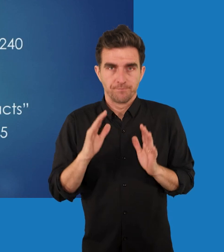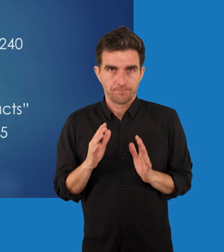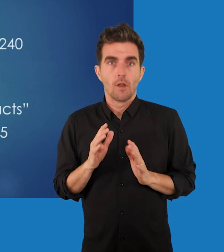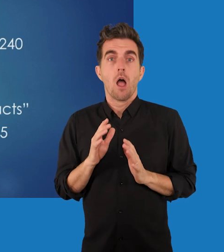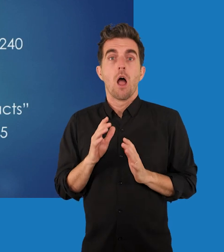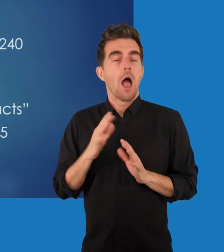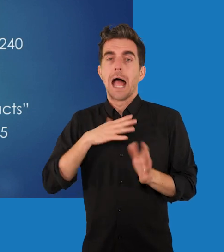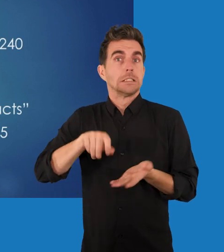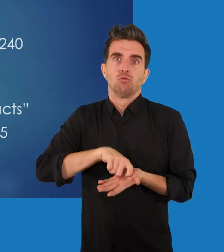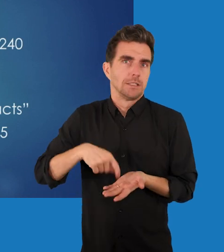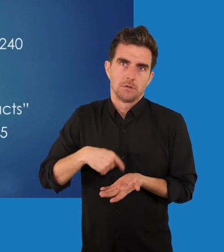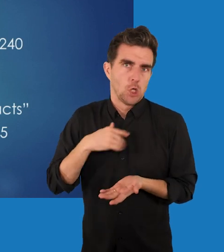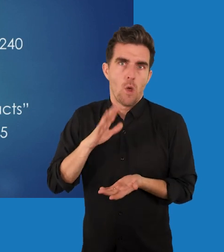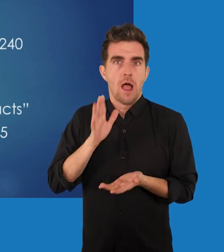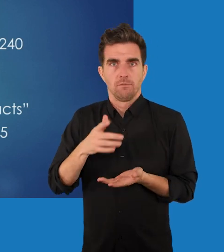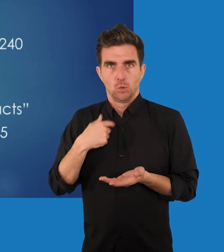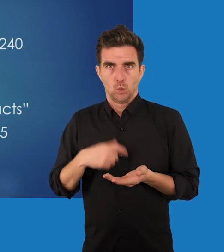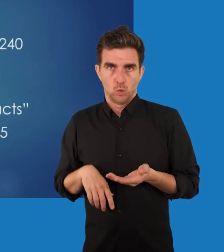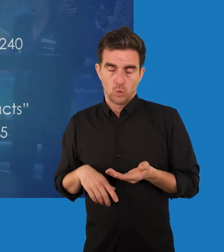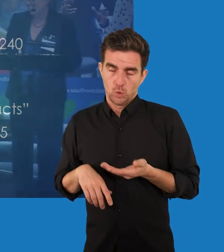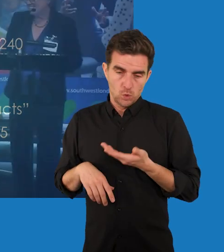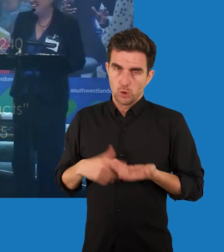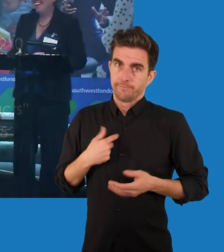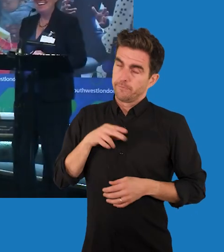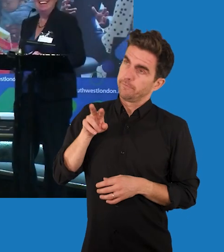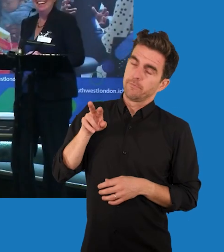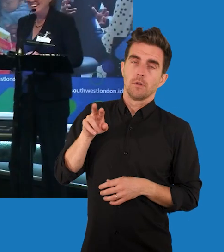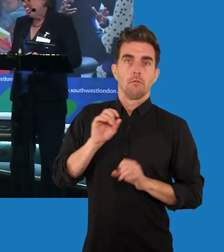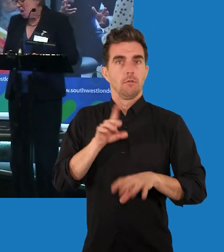soon. I didn't write this down, but I'll have to read it off the slides.